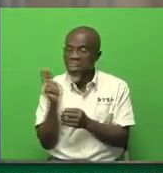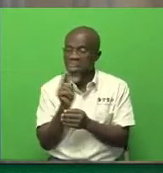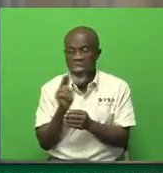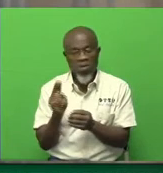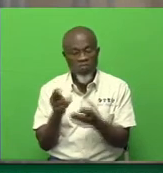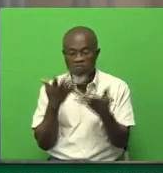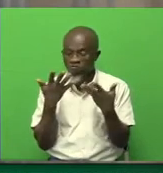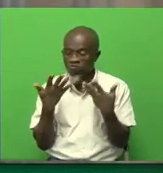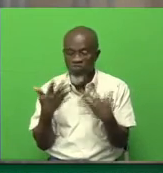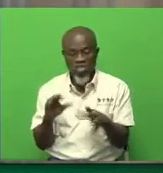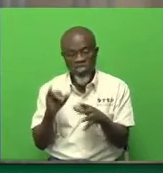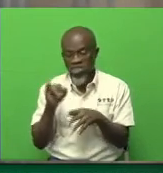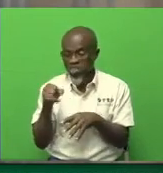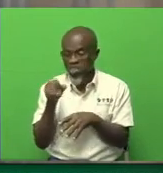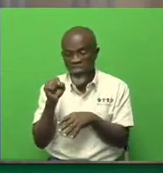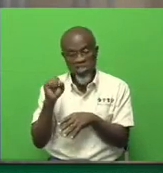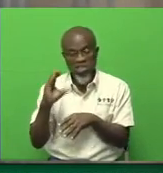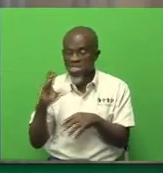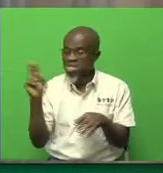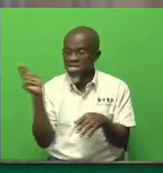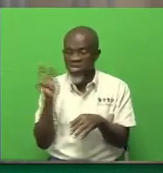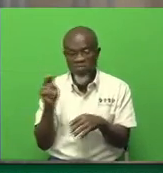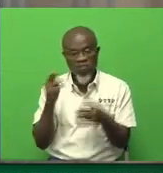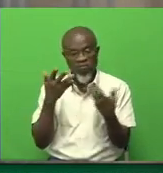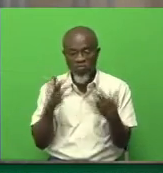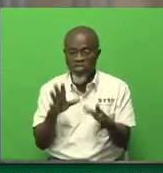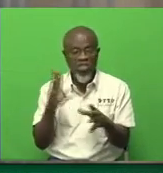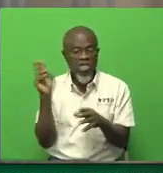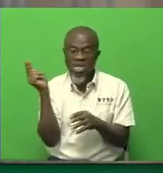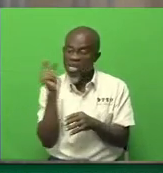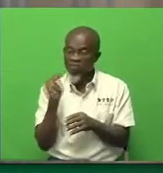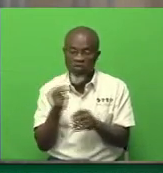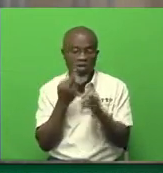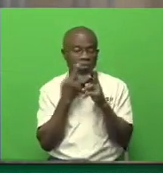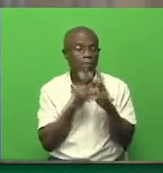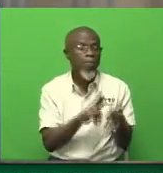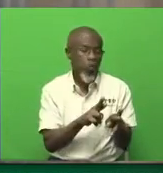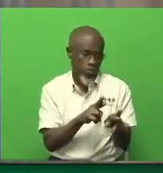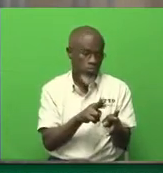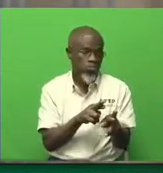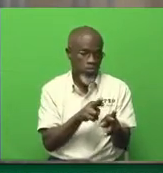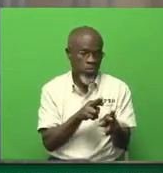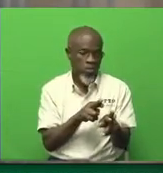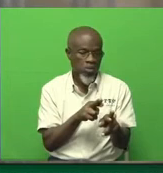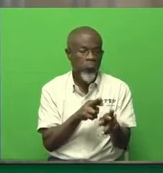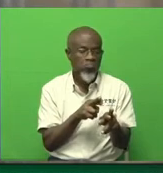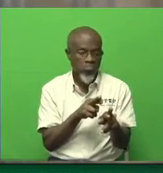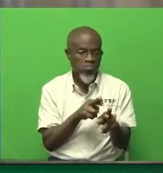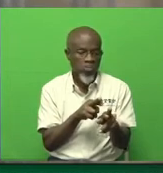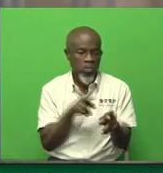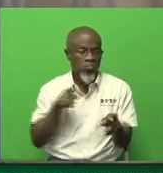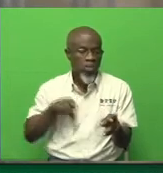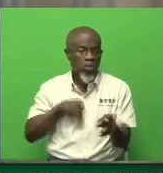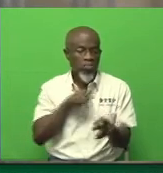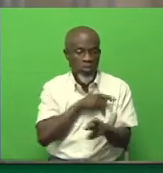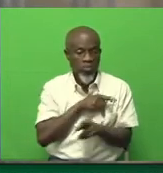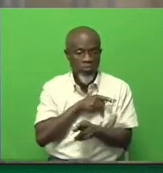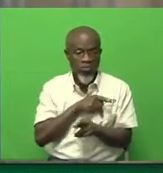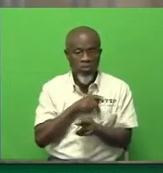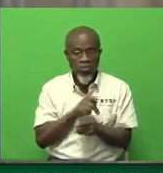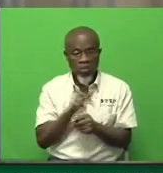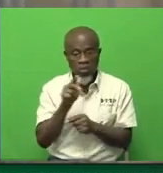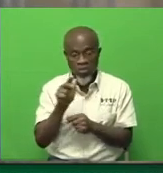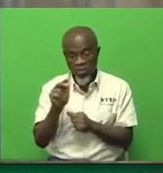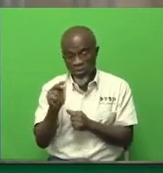and never reported the department coming down to 2020 on the 3rd July 2020